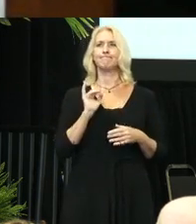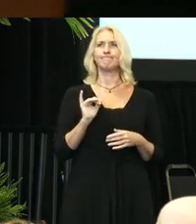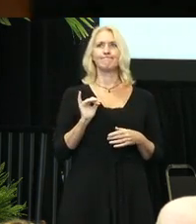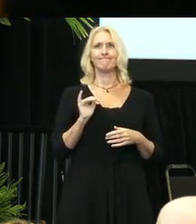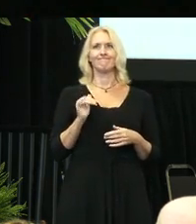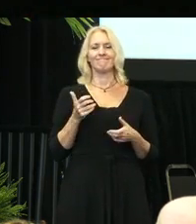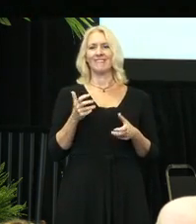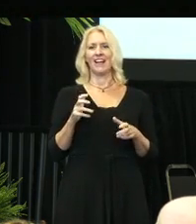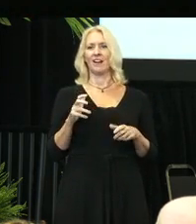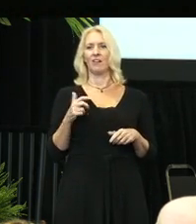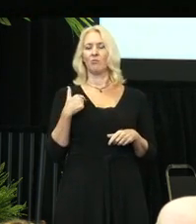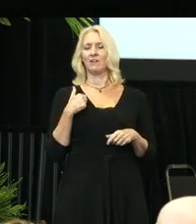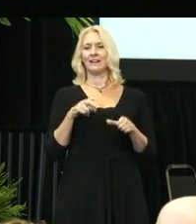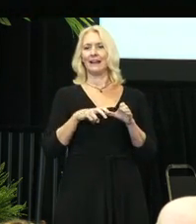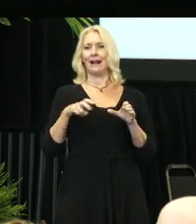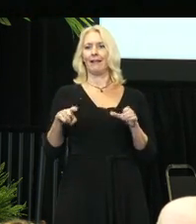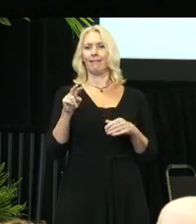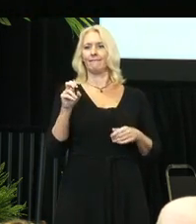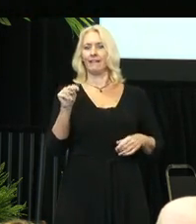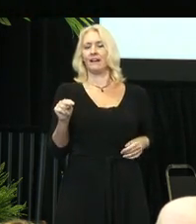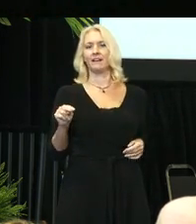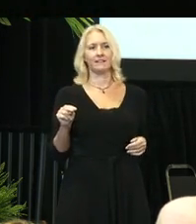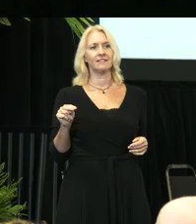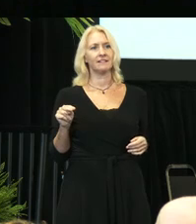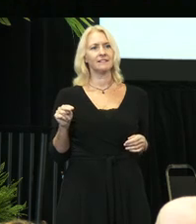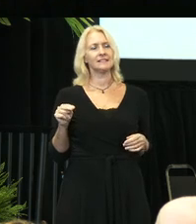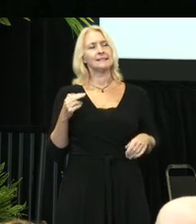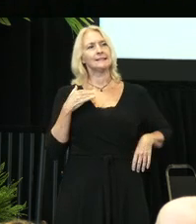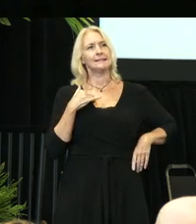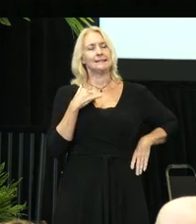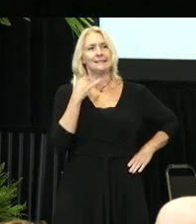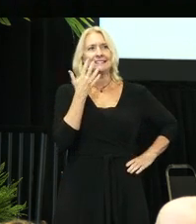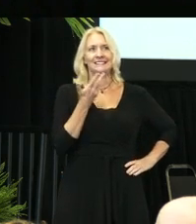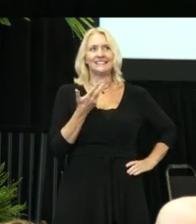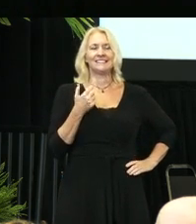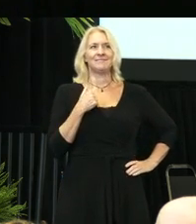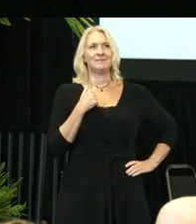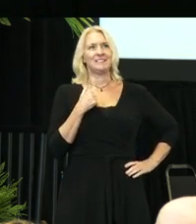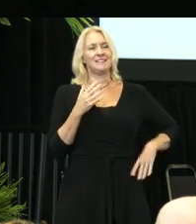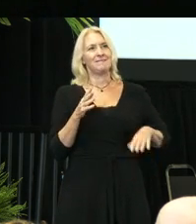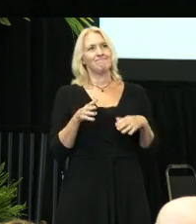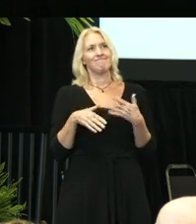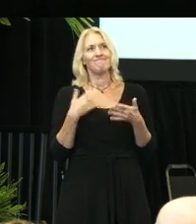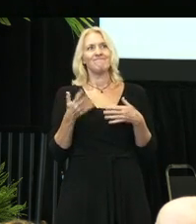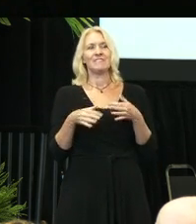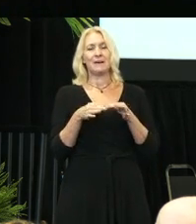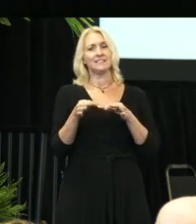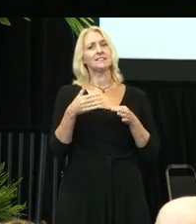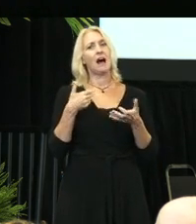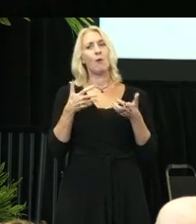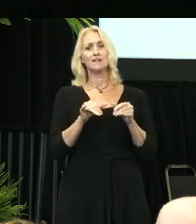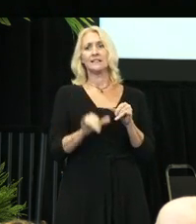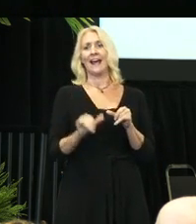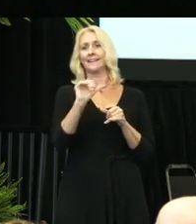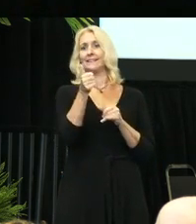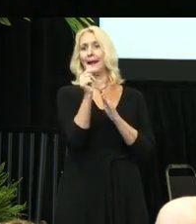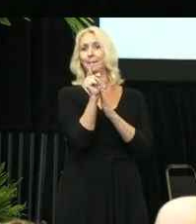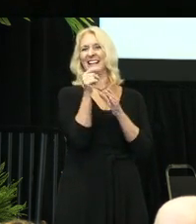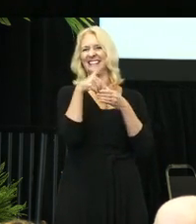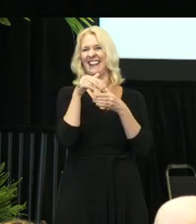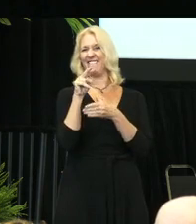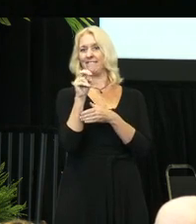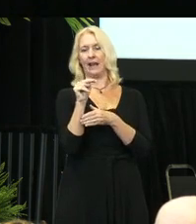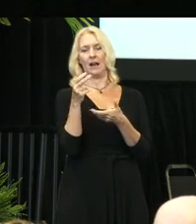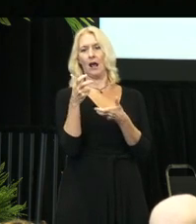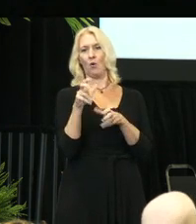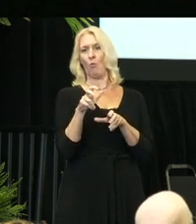And he stopped as he was leaving the van and just kind of hung on the door and went, I just need 10 minutes. I can't go